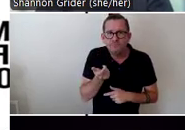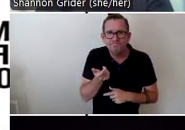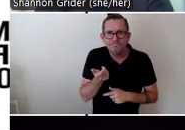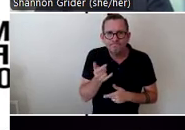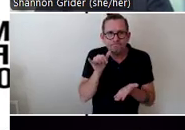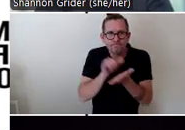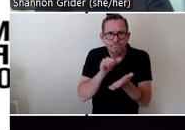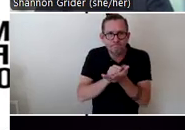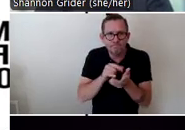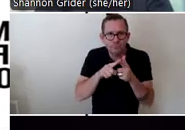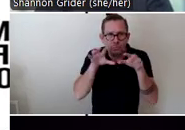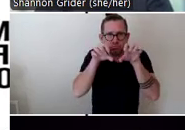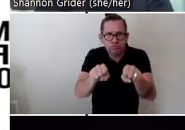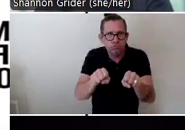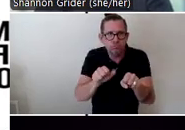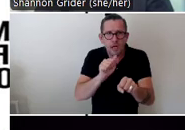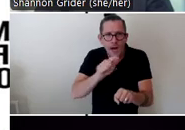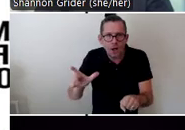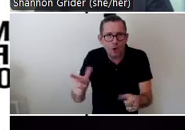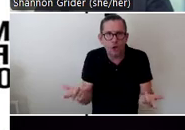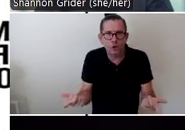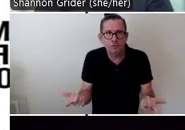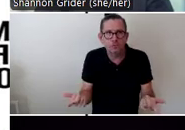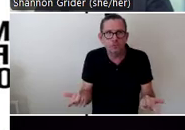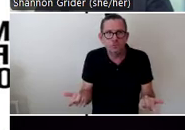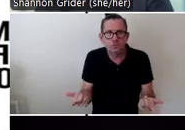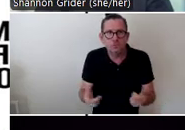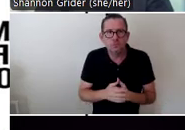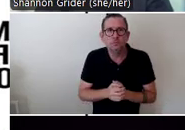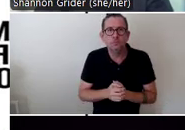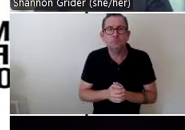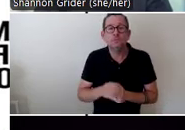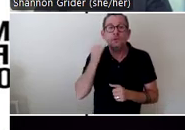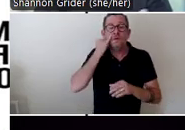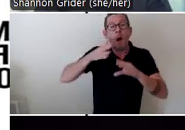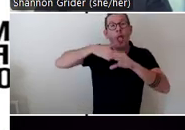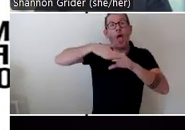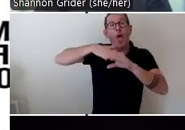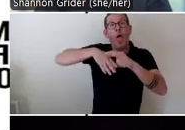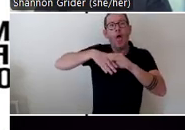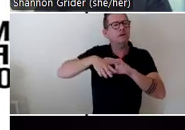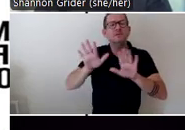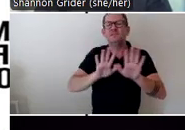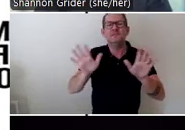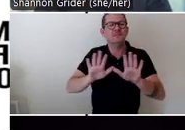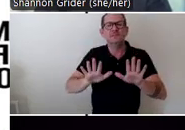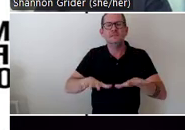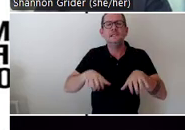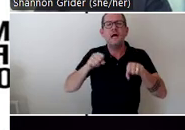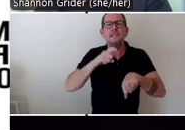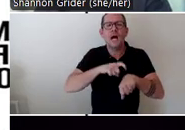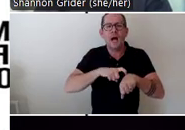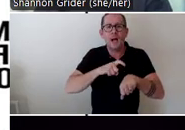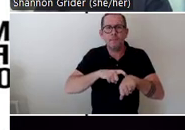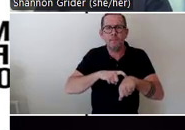move. So you need to face them. If you're only speaking with flat affect and you're not moving your mouth a